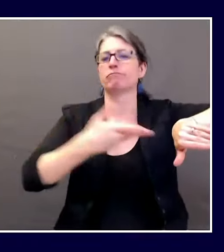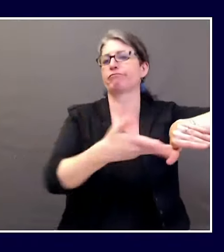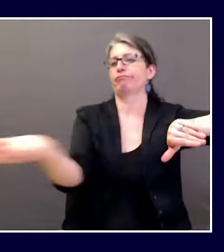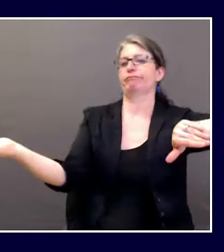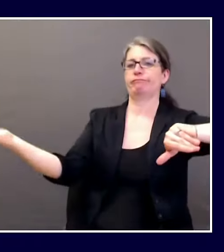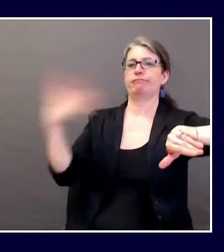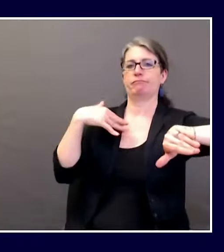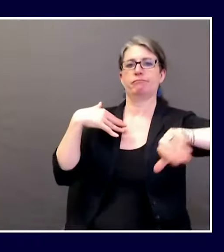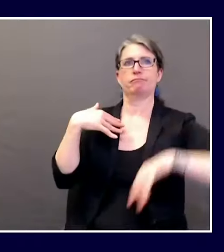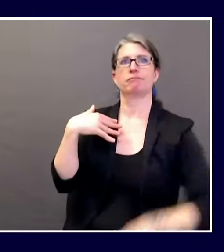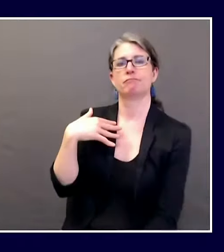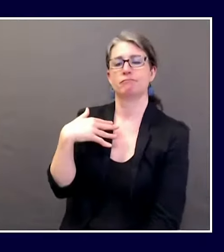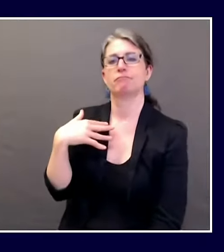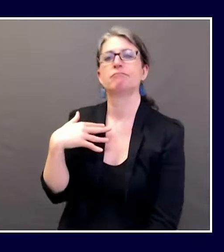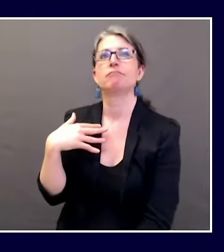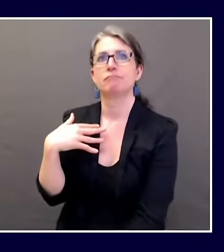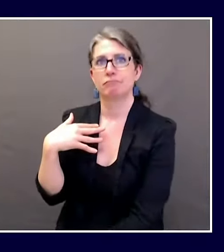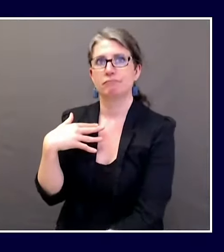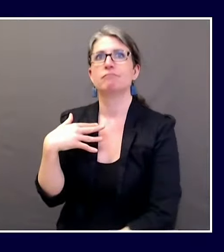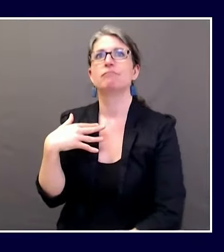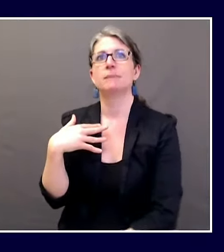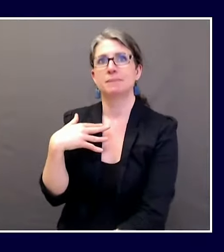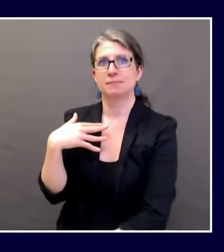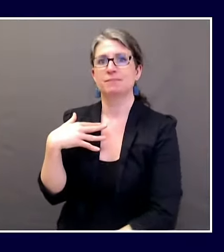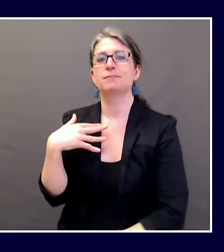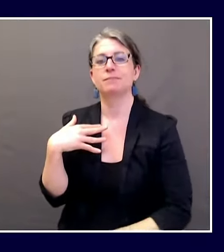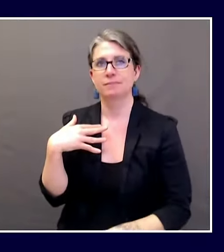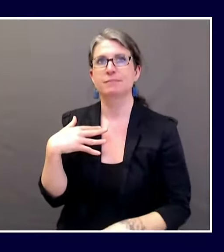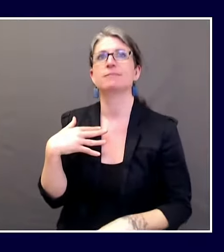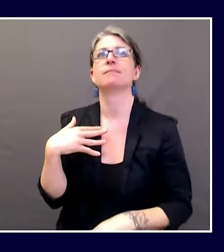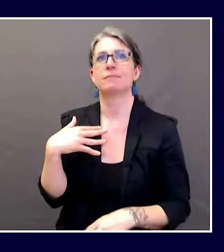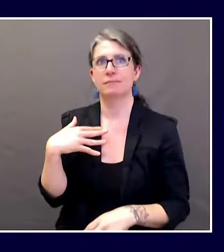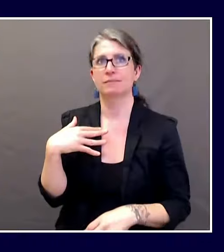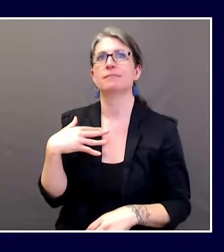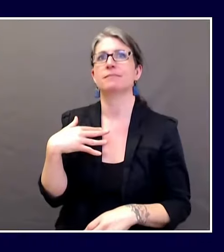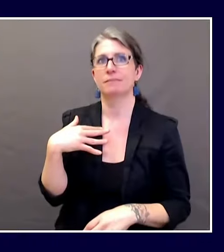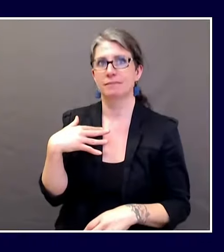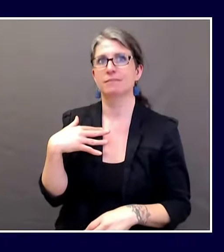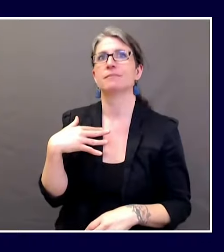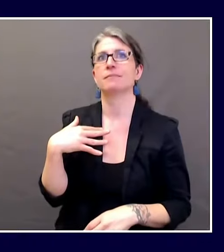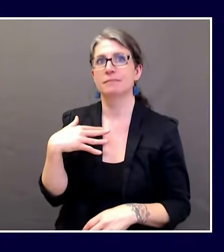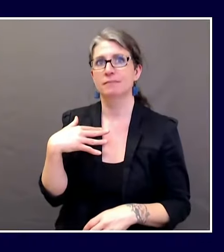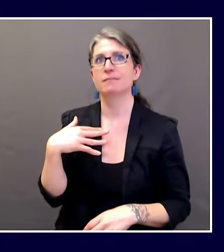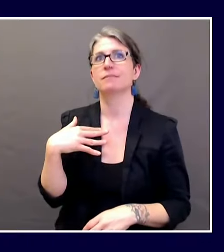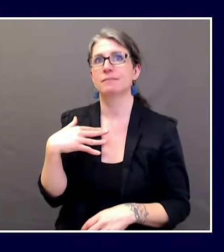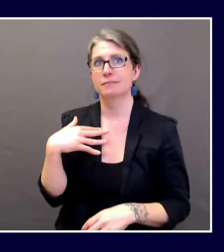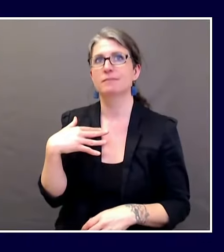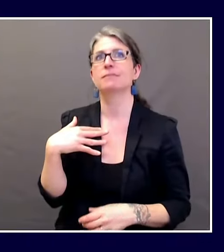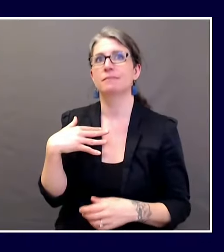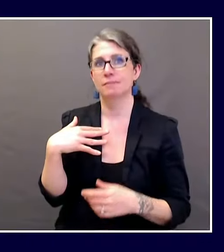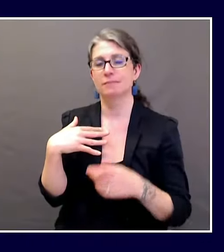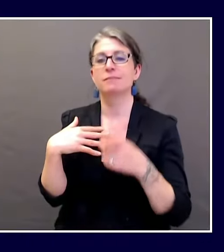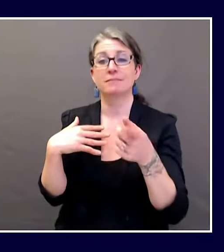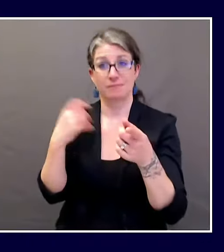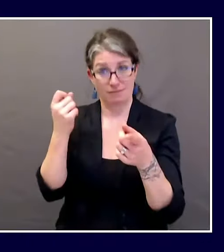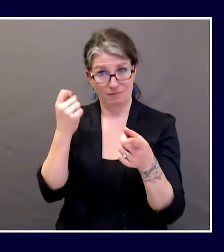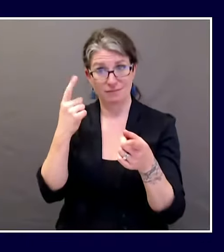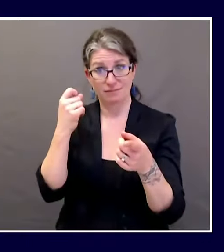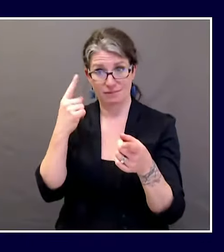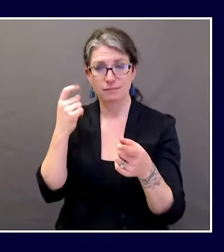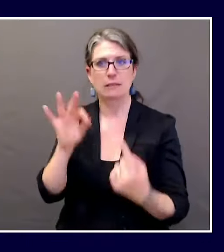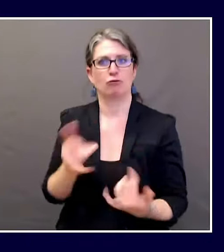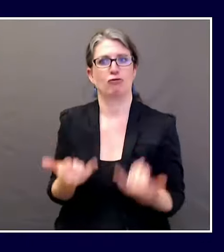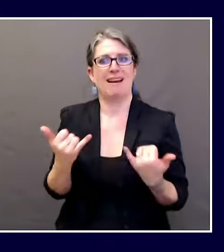they can be released to anybody. That is per the Biden administration's directive. But come April 1st, those appointments will